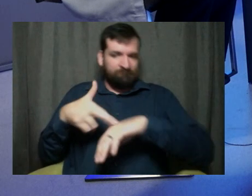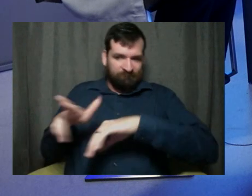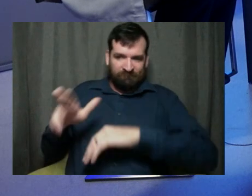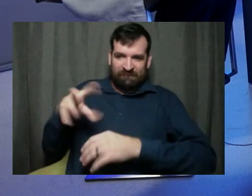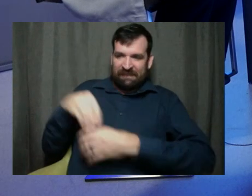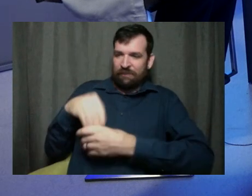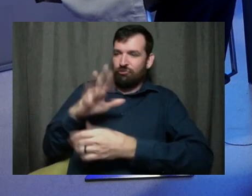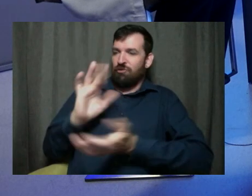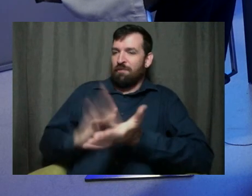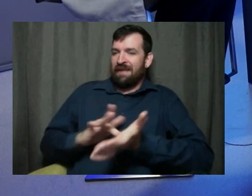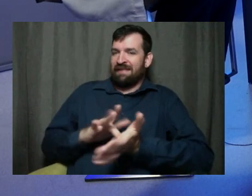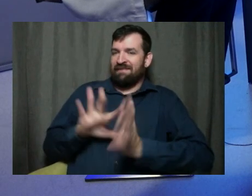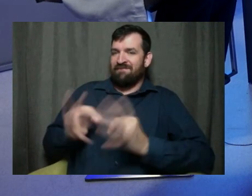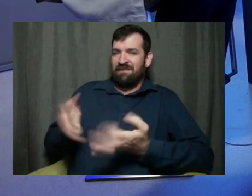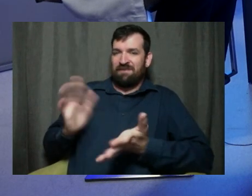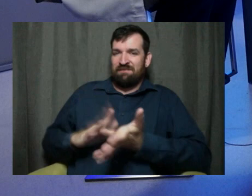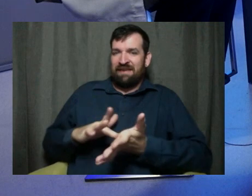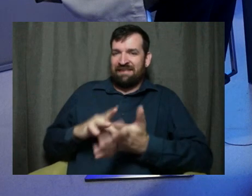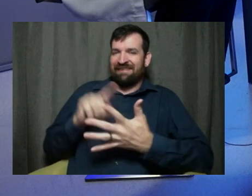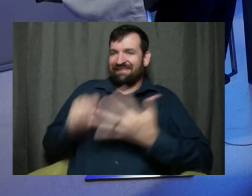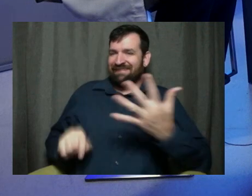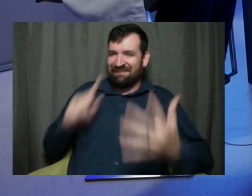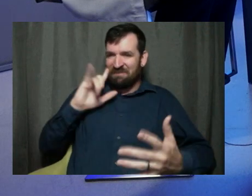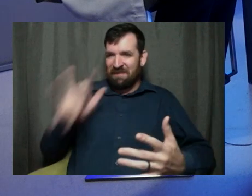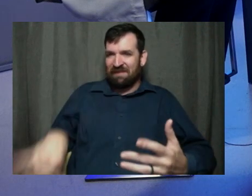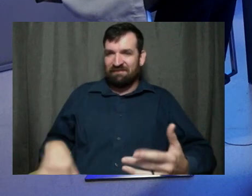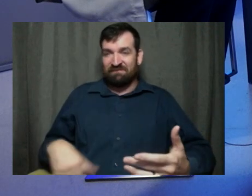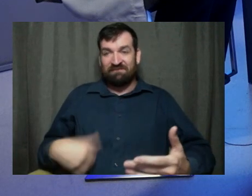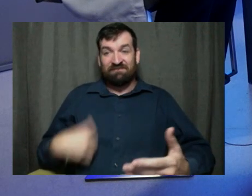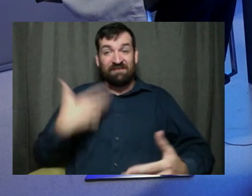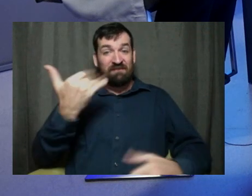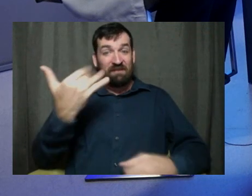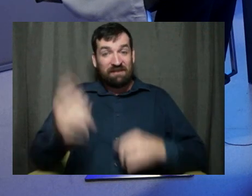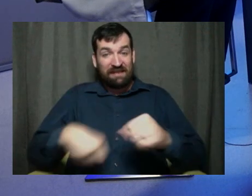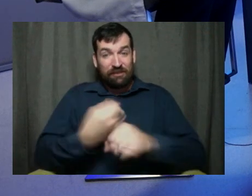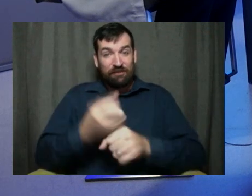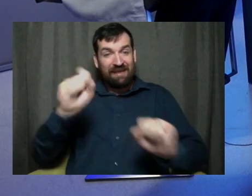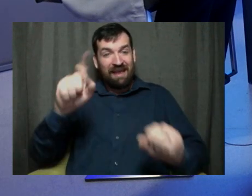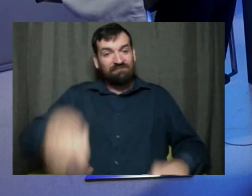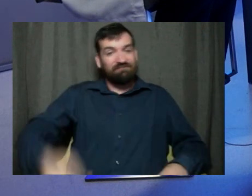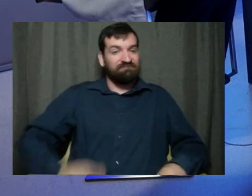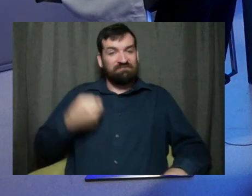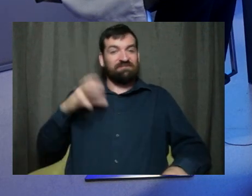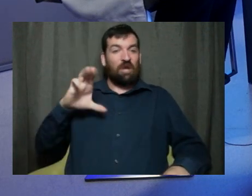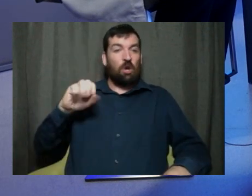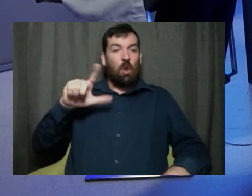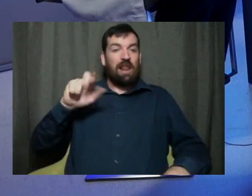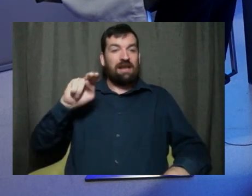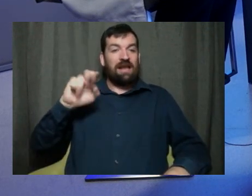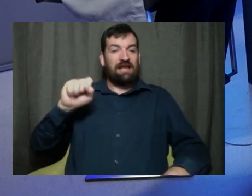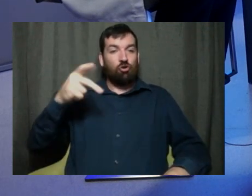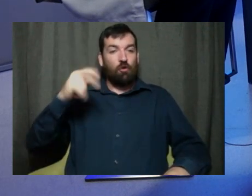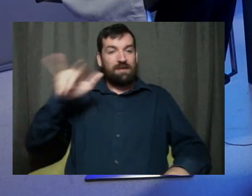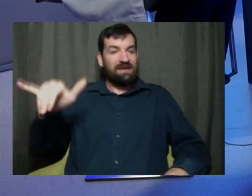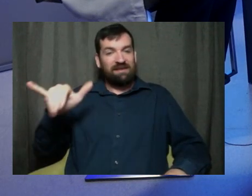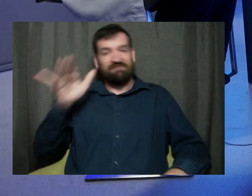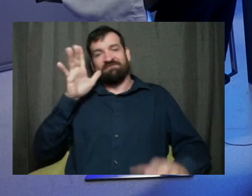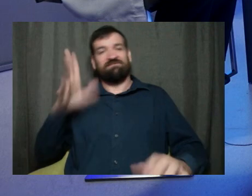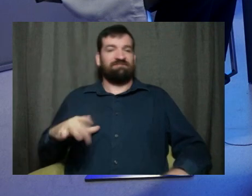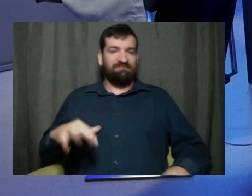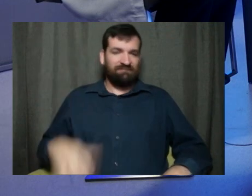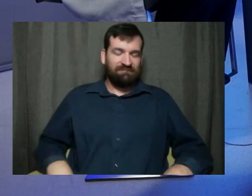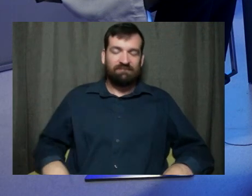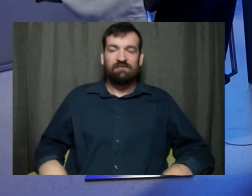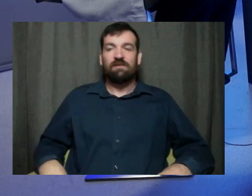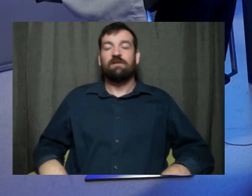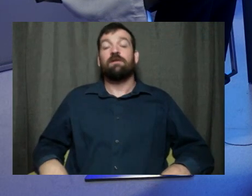and family medicine Right. colleagues on that. In 15 years, he gets his colonoscopy. So Yeah. all sorts of good screenings coming your way. Okay, so